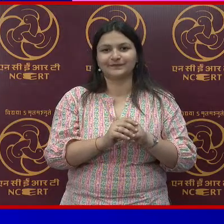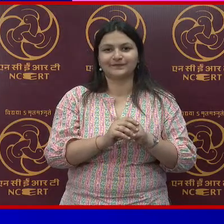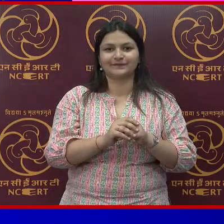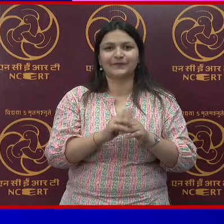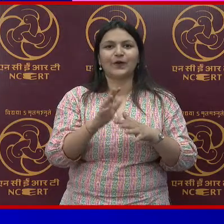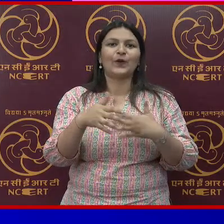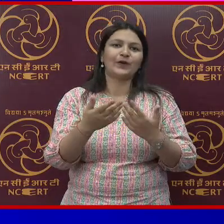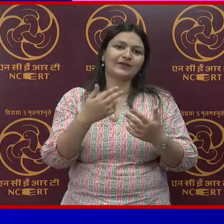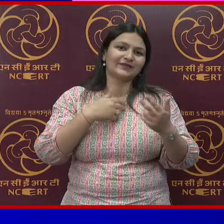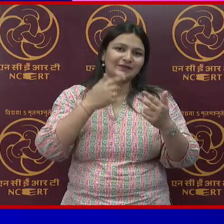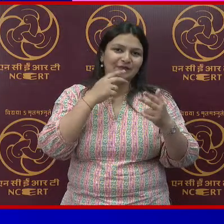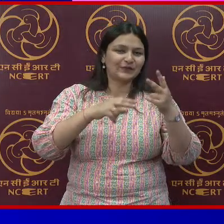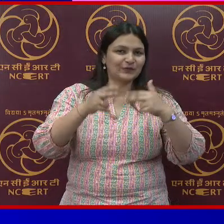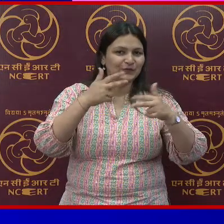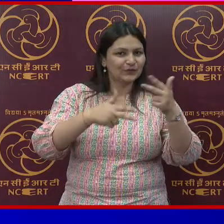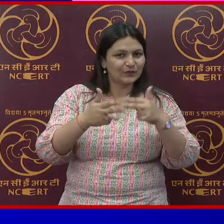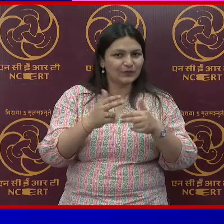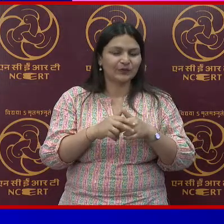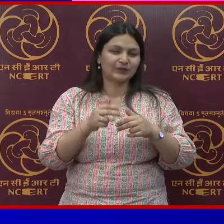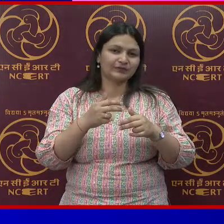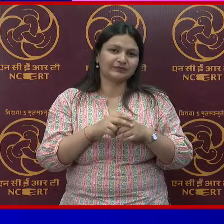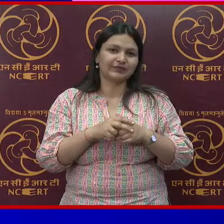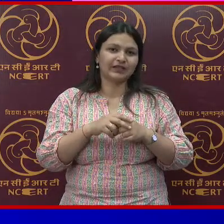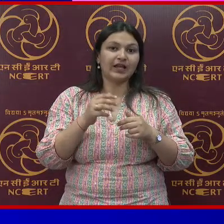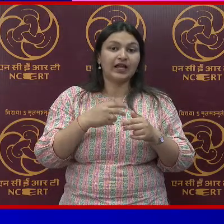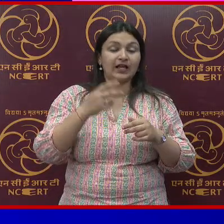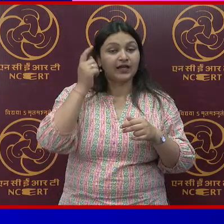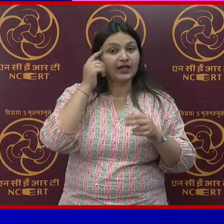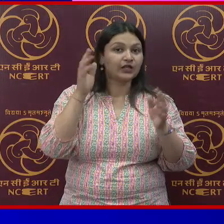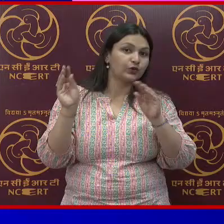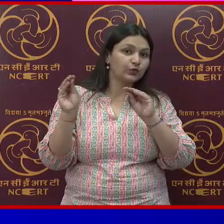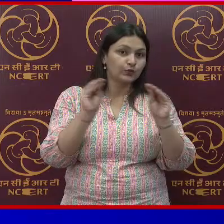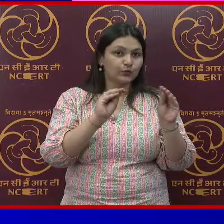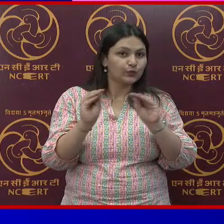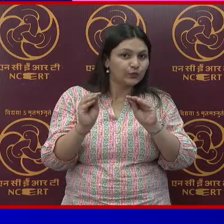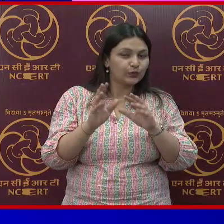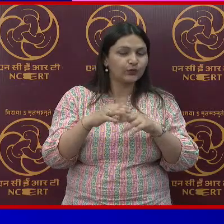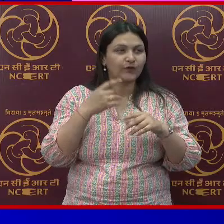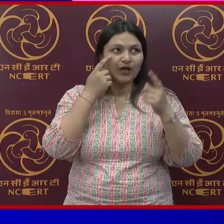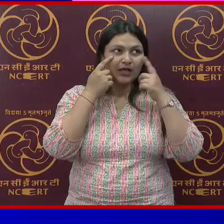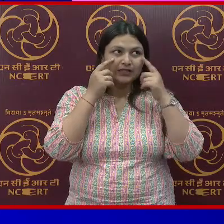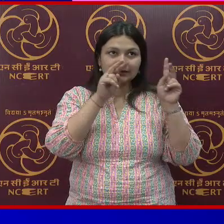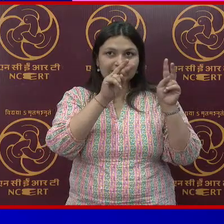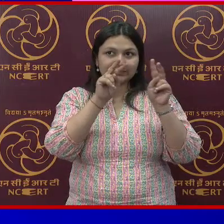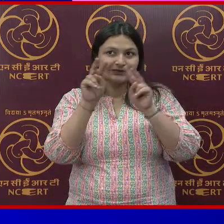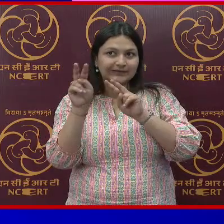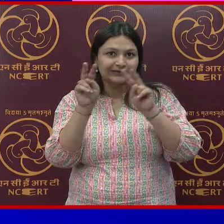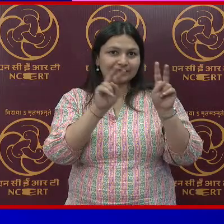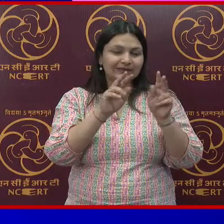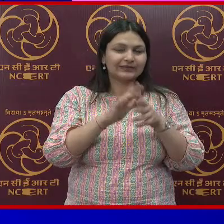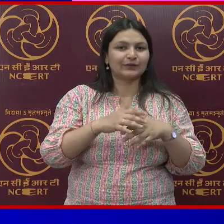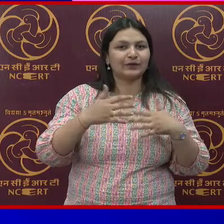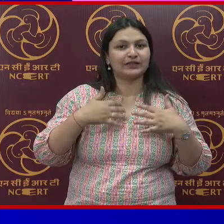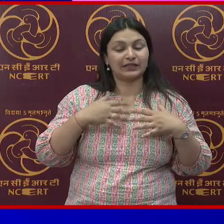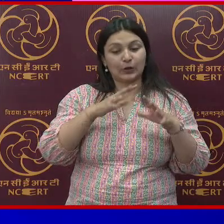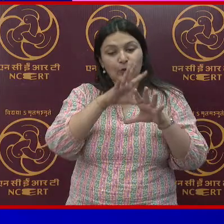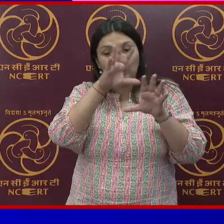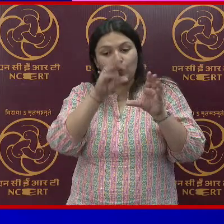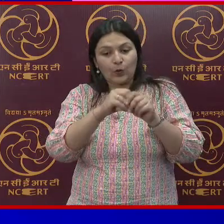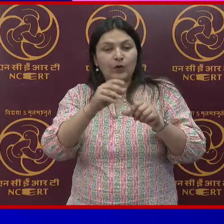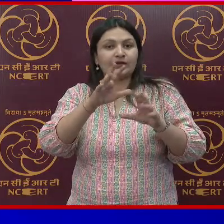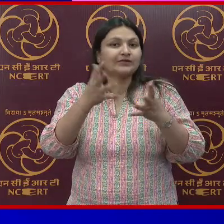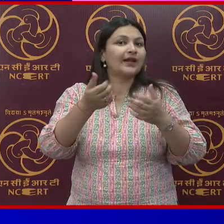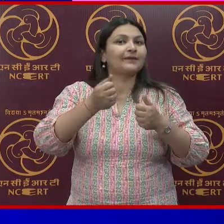to talk. Yes. Head to move, eyes to see. I have a little body that belongs to me. Yes,